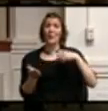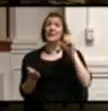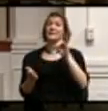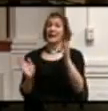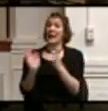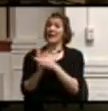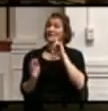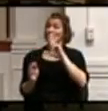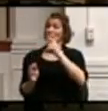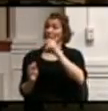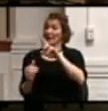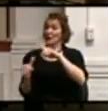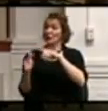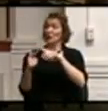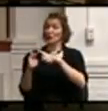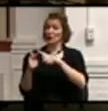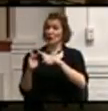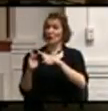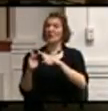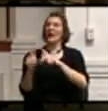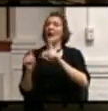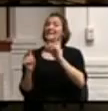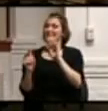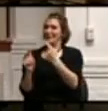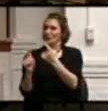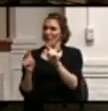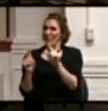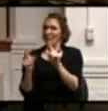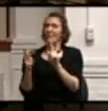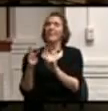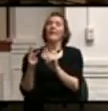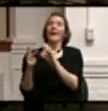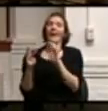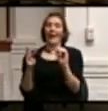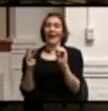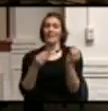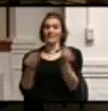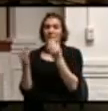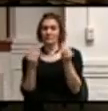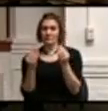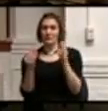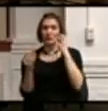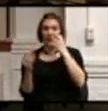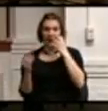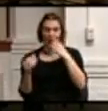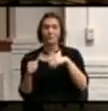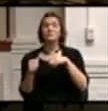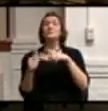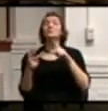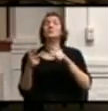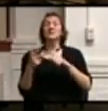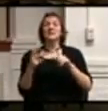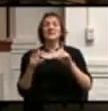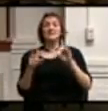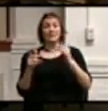repeaters, a digital voter repeating system, as well as portable and mobile radios. Tentatively, we've just